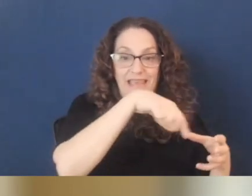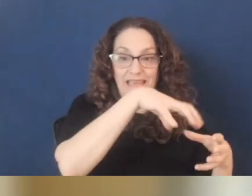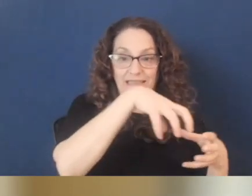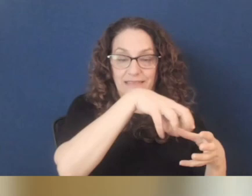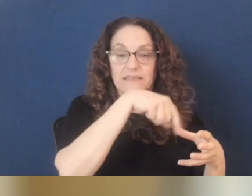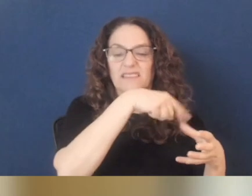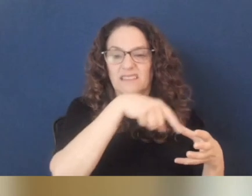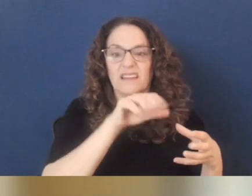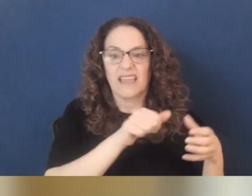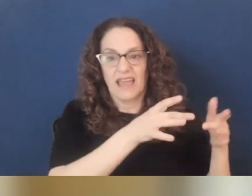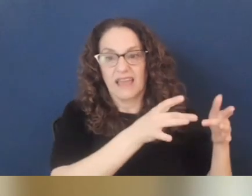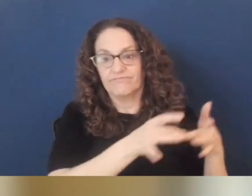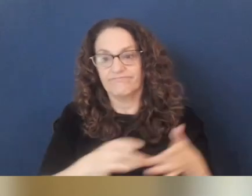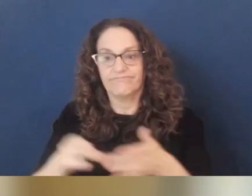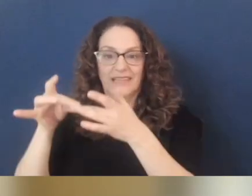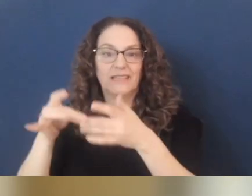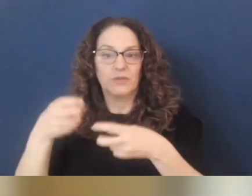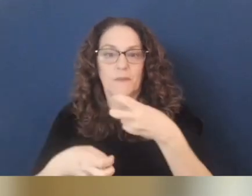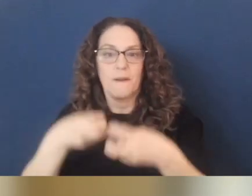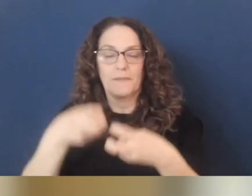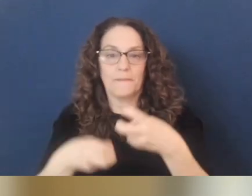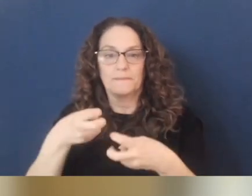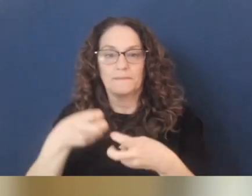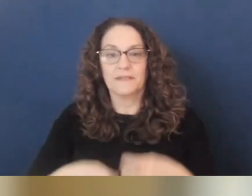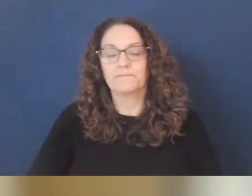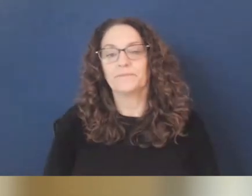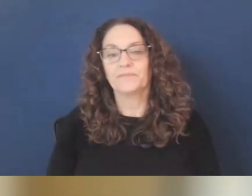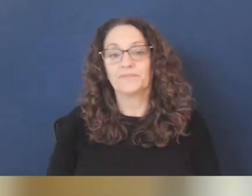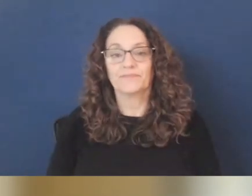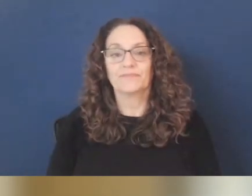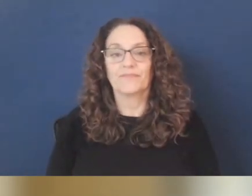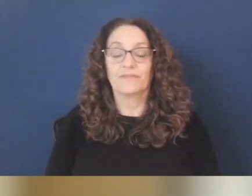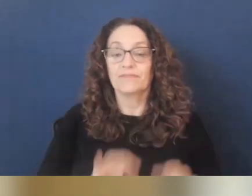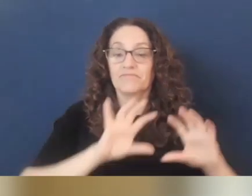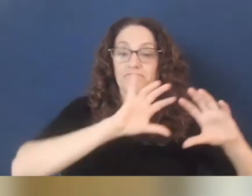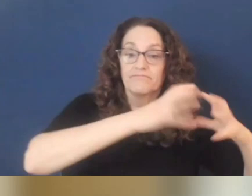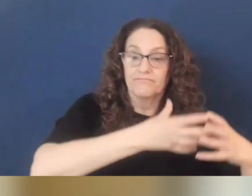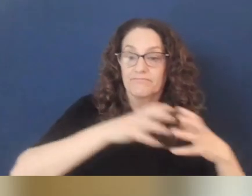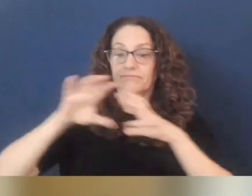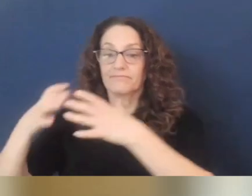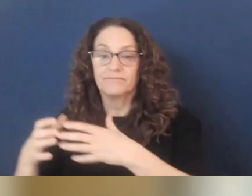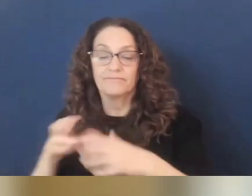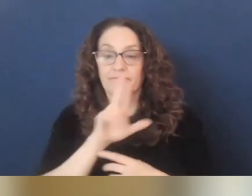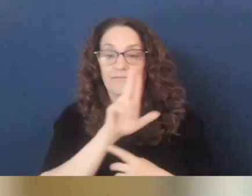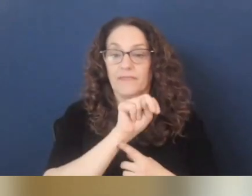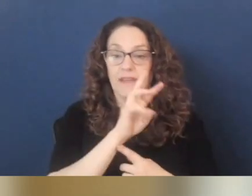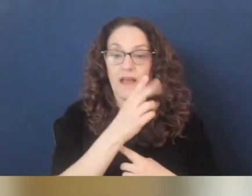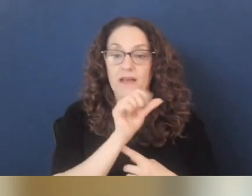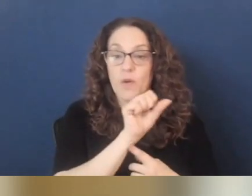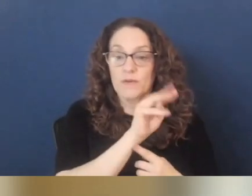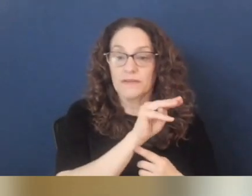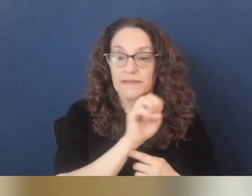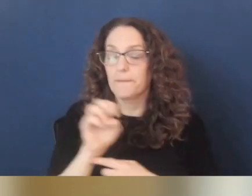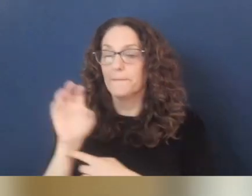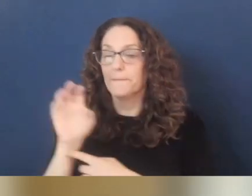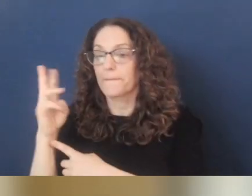The Pali languages kusala and akusala, often translated as wholesome and unwholesome. We might think